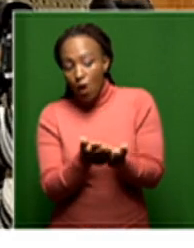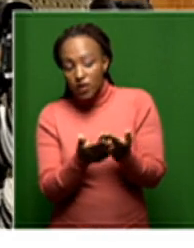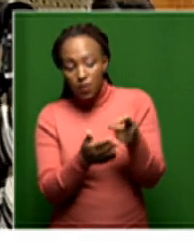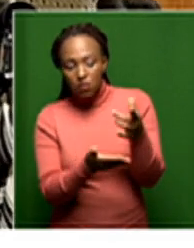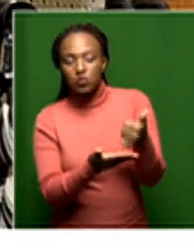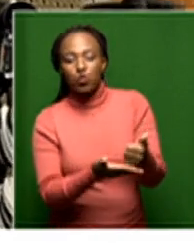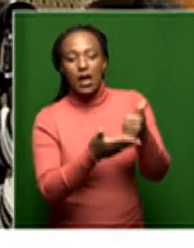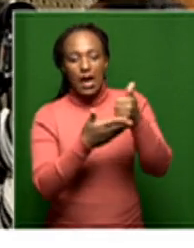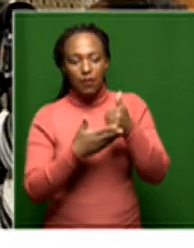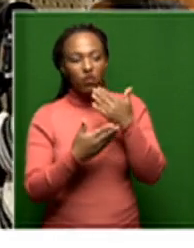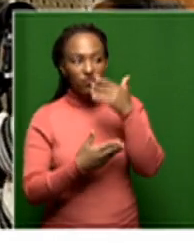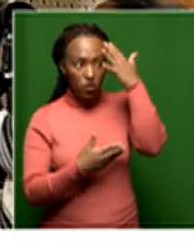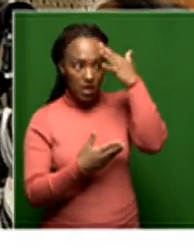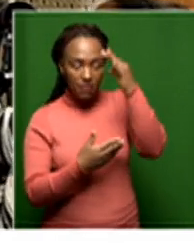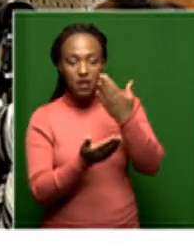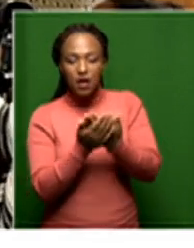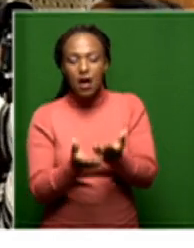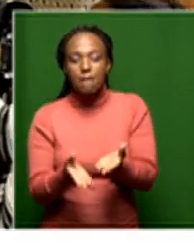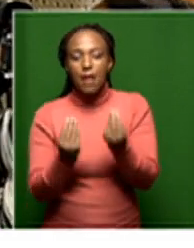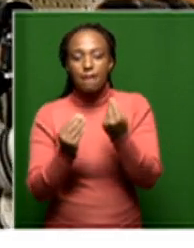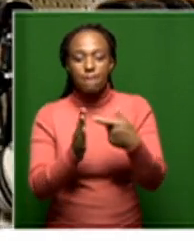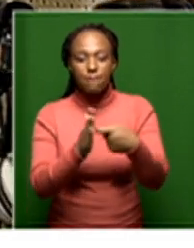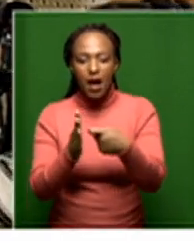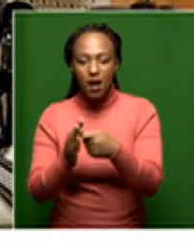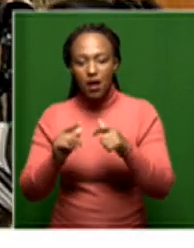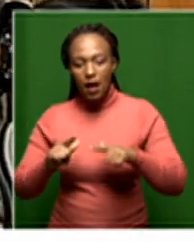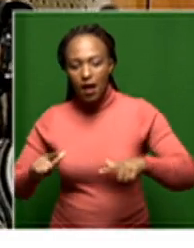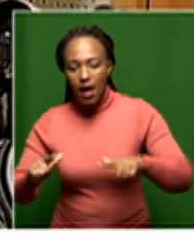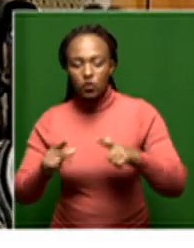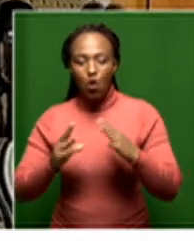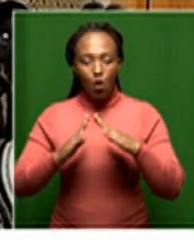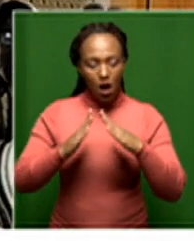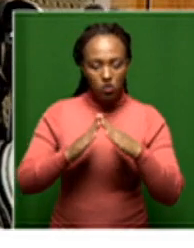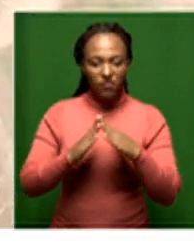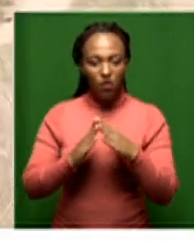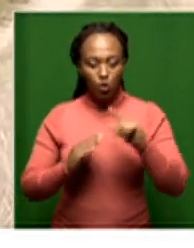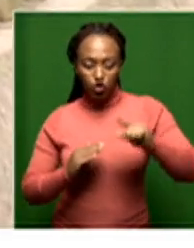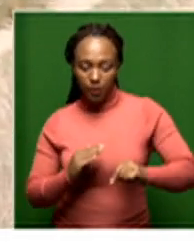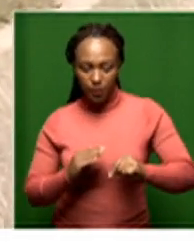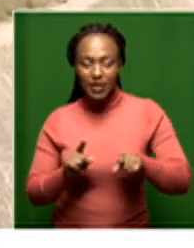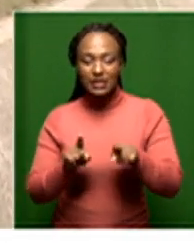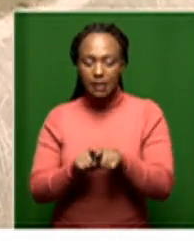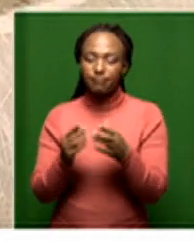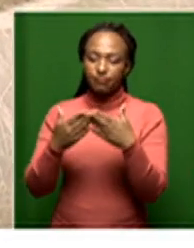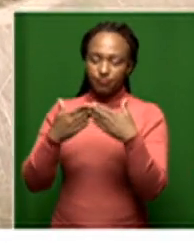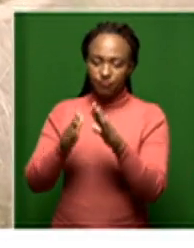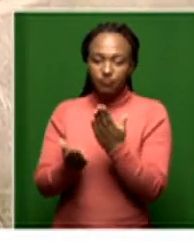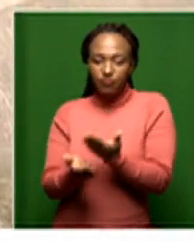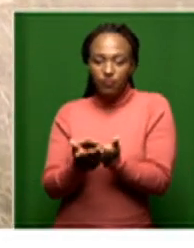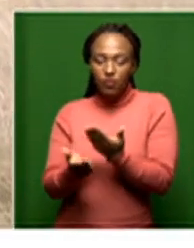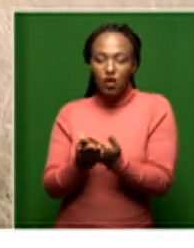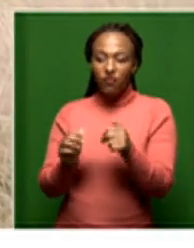the state to acquire property at reasonable terms, which might then open up the possibility of